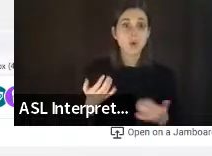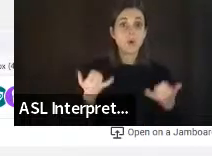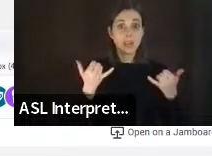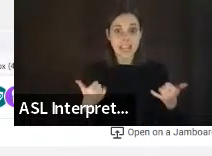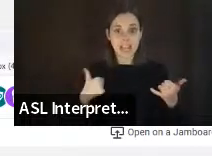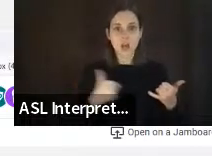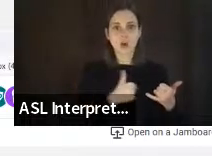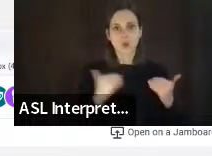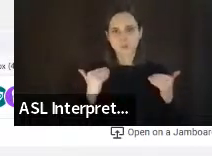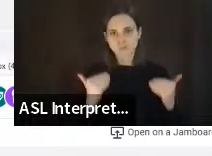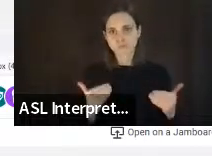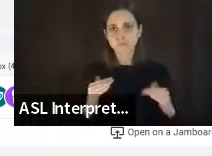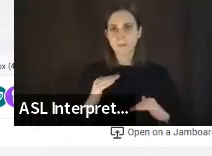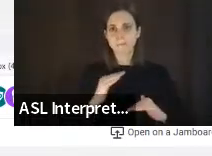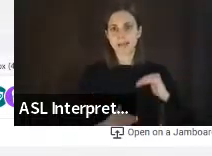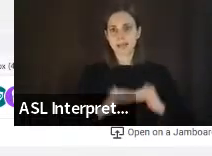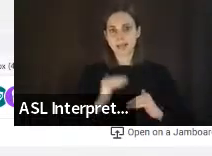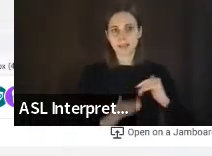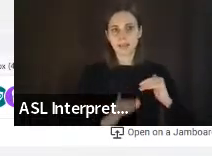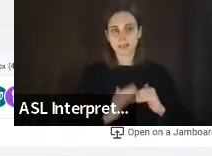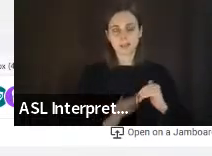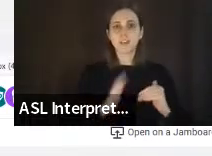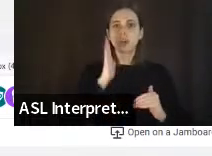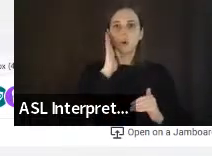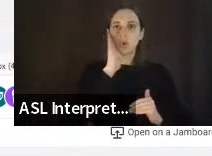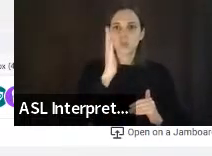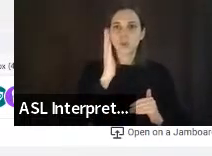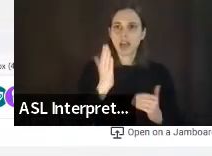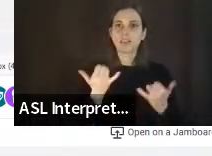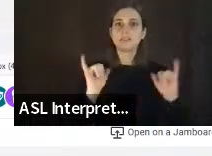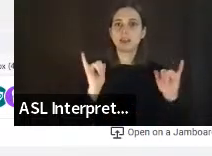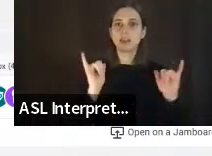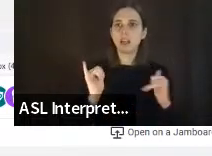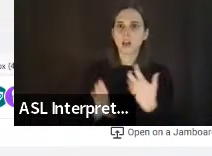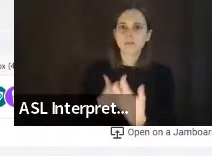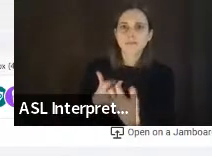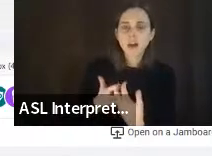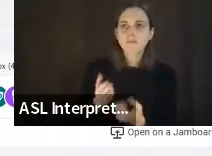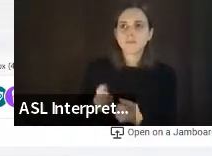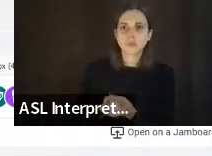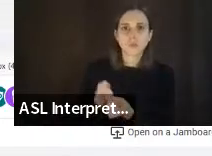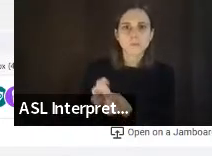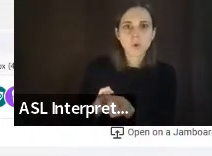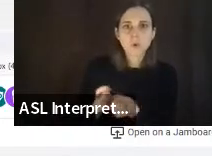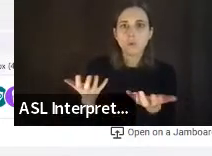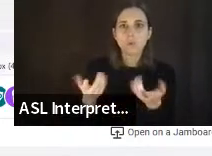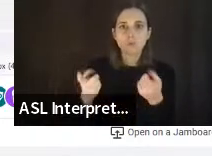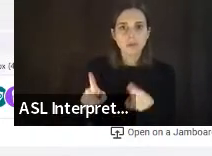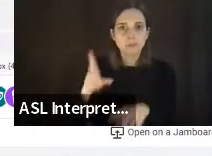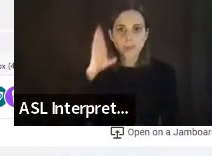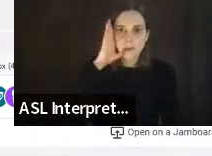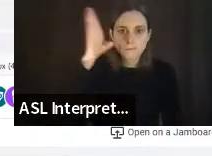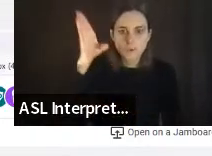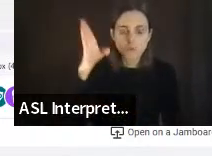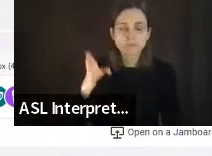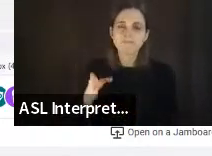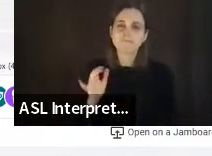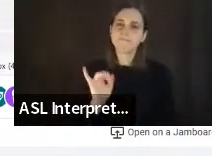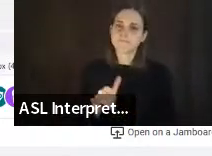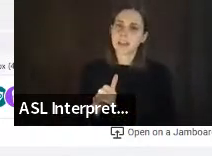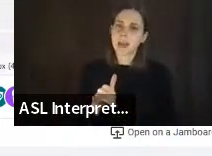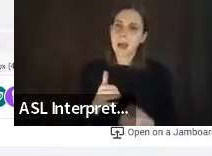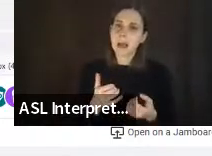the conditions are going to be in the future. And again, that lent itself to a light rail, that if we're going to build